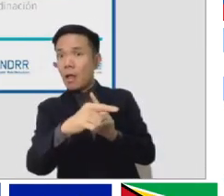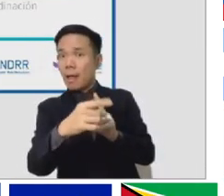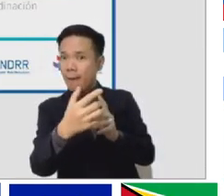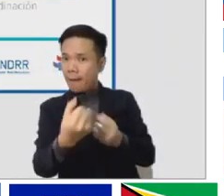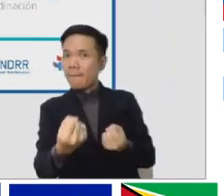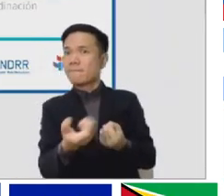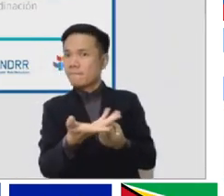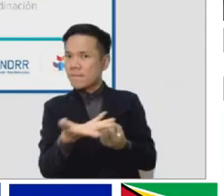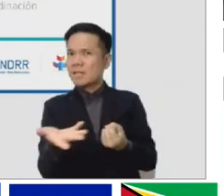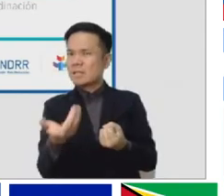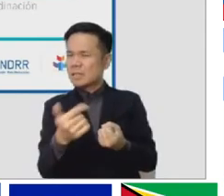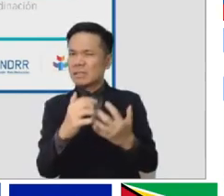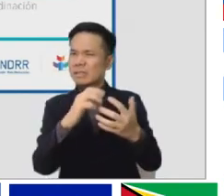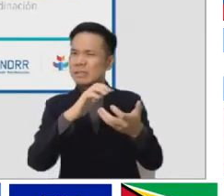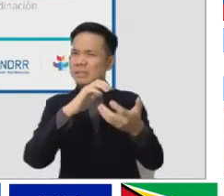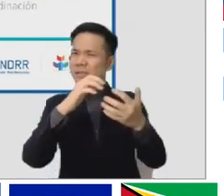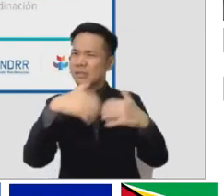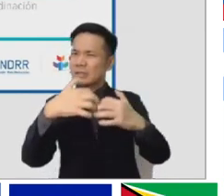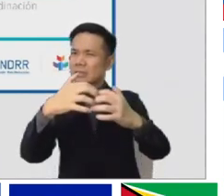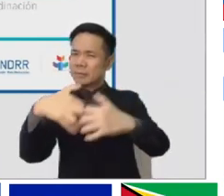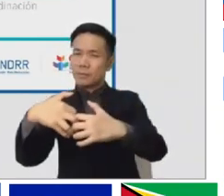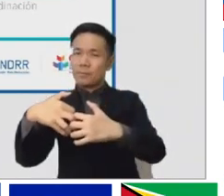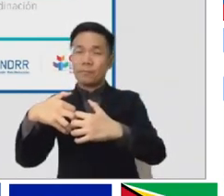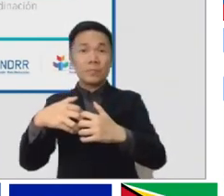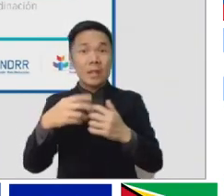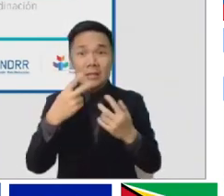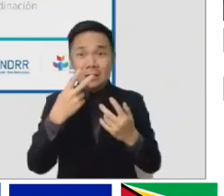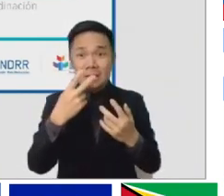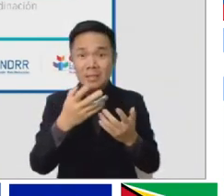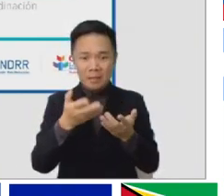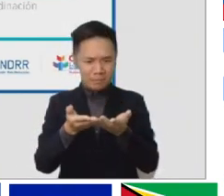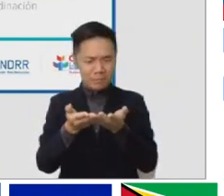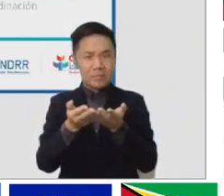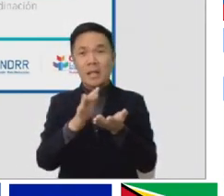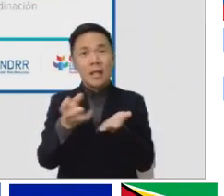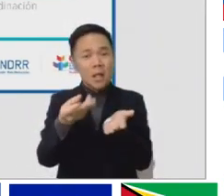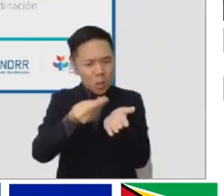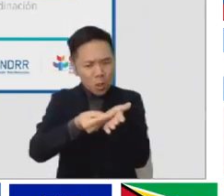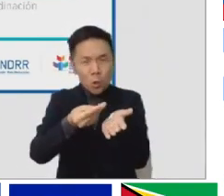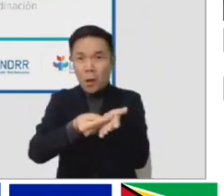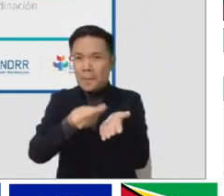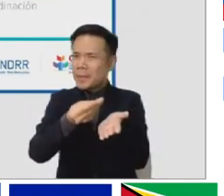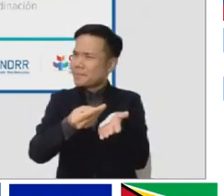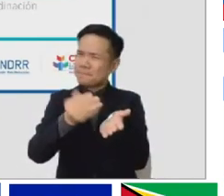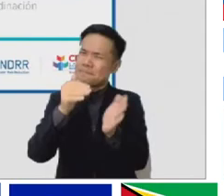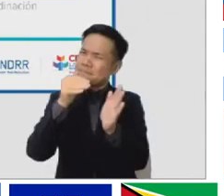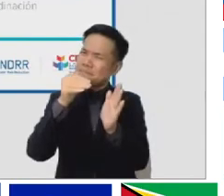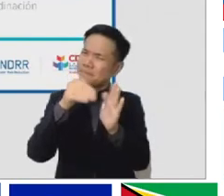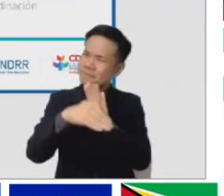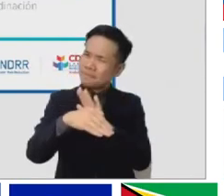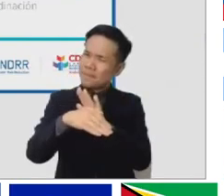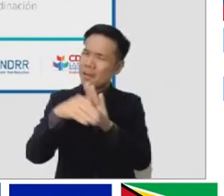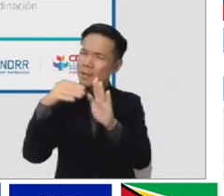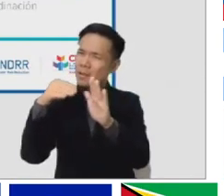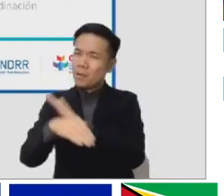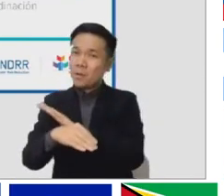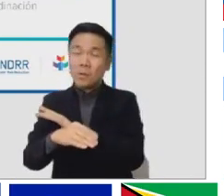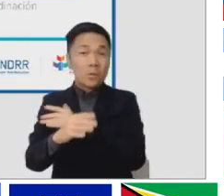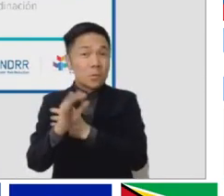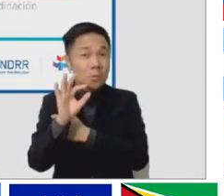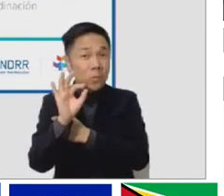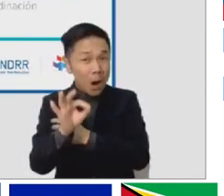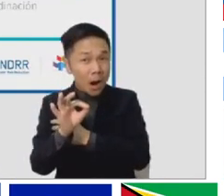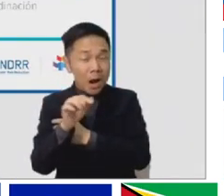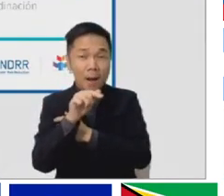saw their financial activities hit as well because their supply chains were not as smooth